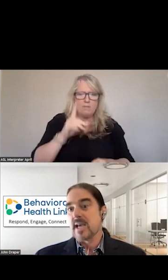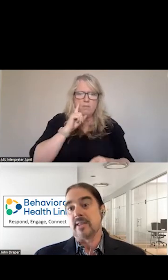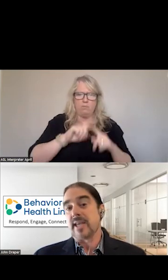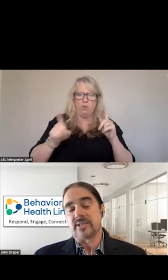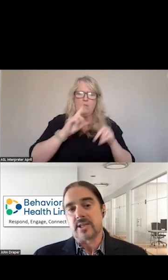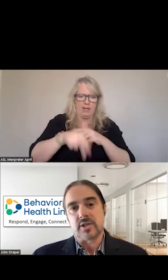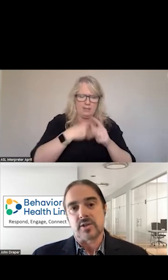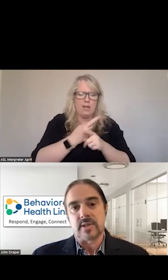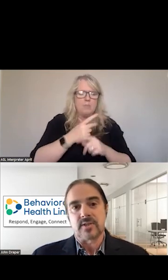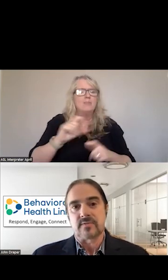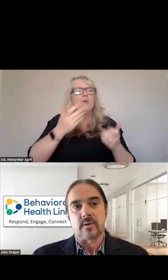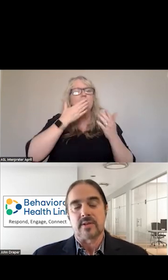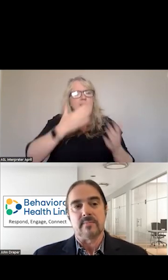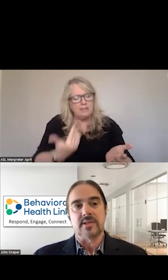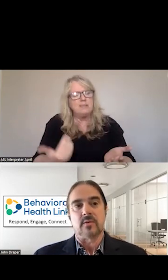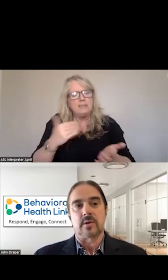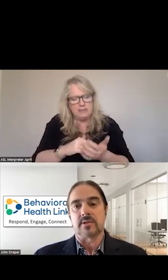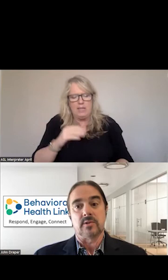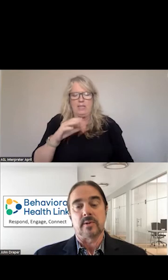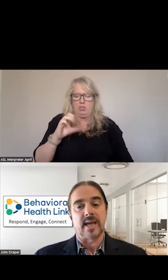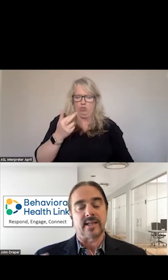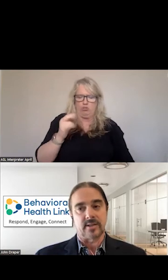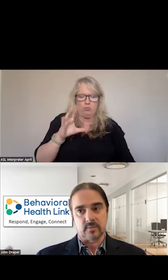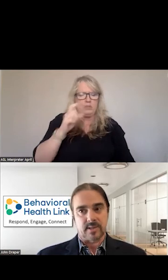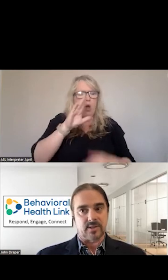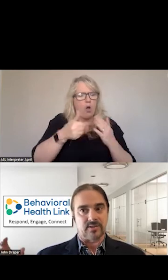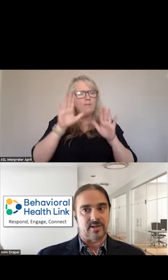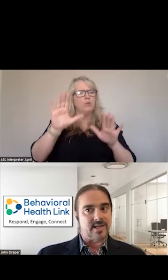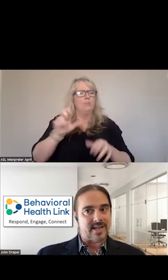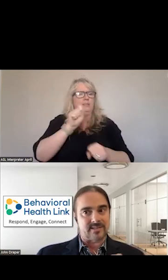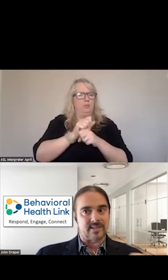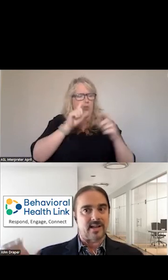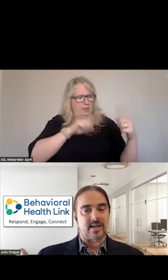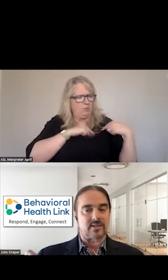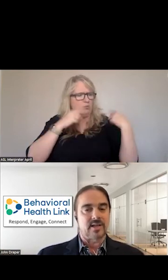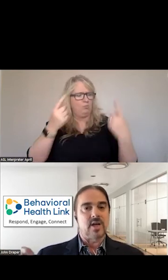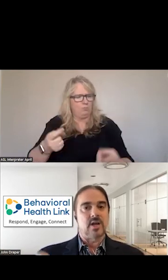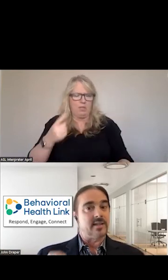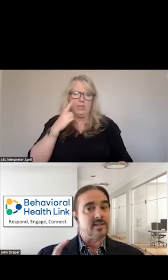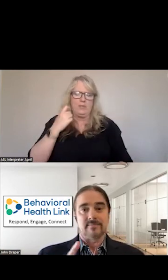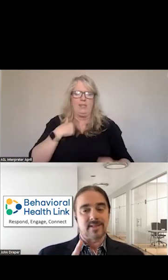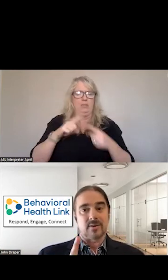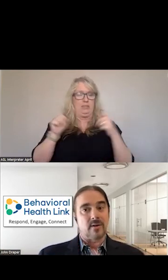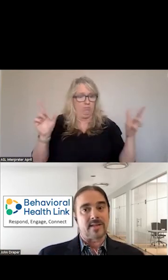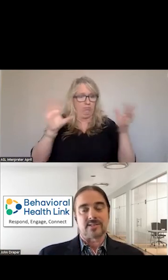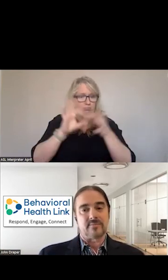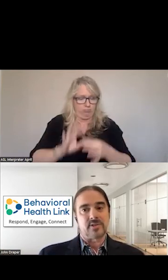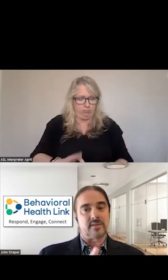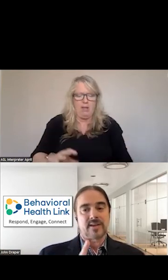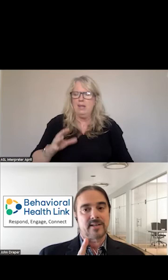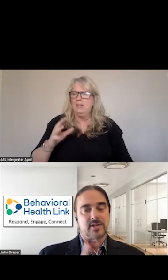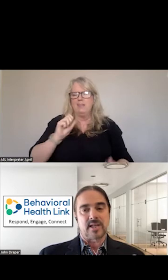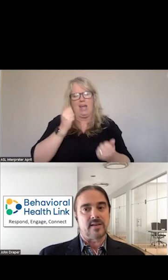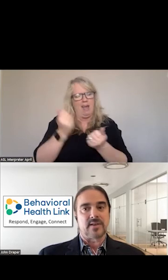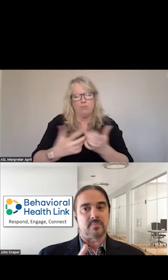campaign. And thanks again, Charysse, for all the amazing work that you're doing at Ad Council, because they're connecting the dots. They did, all that stuff with the